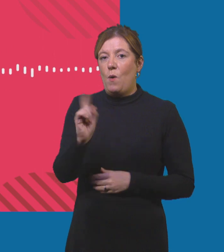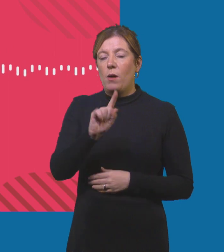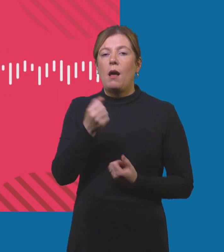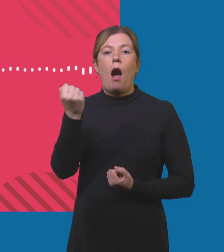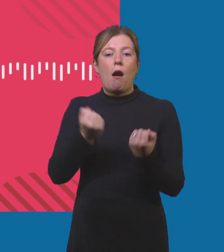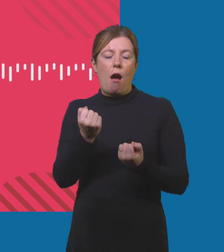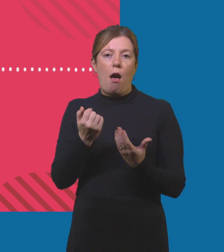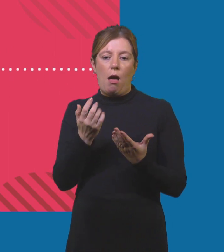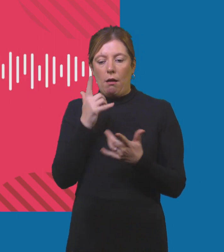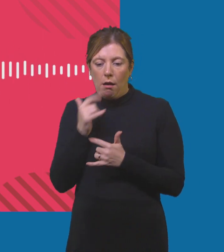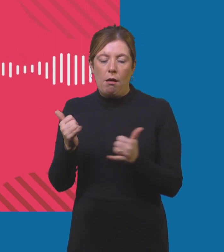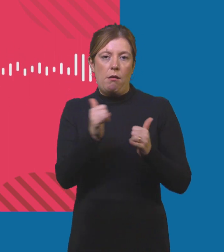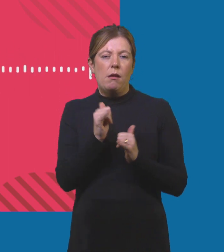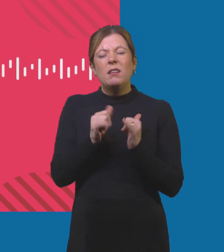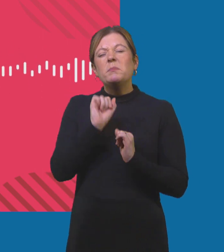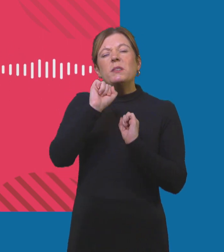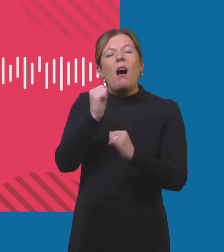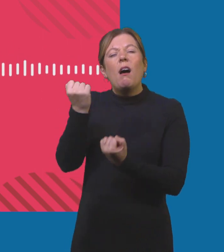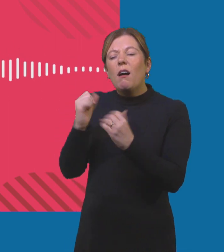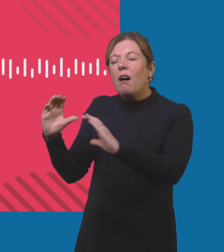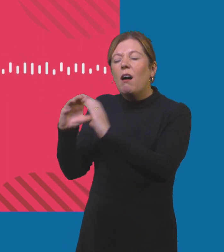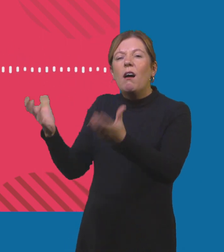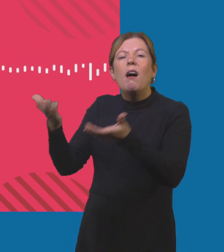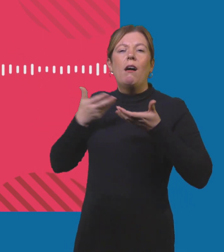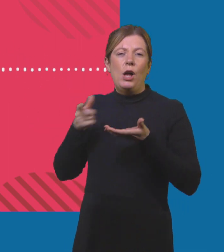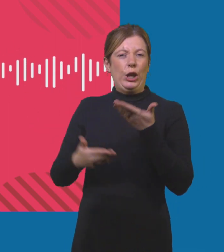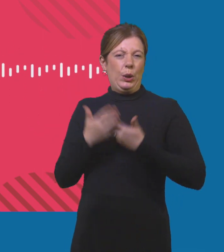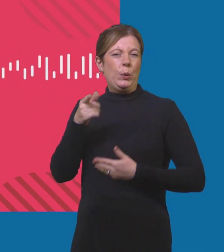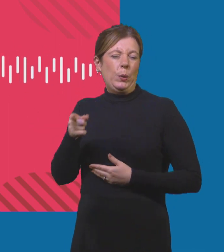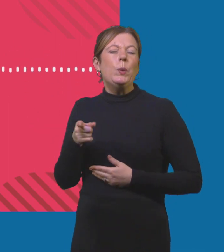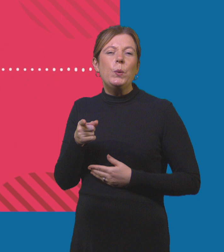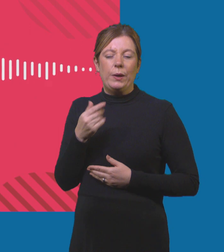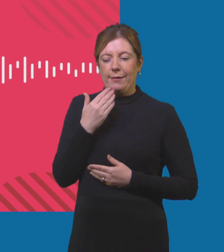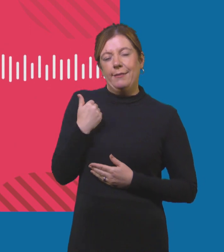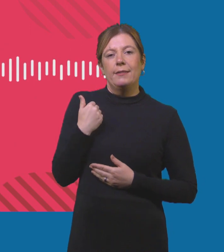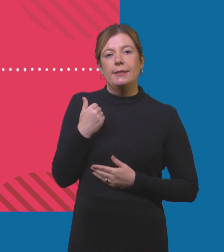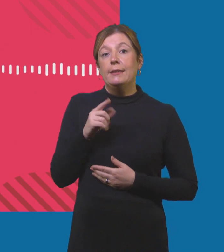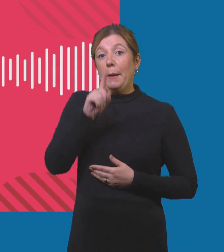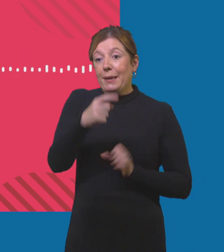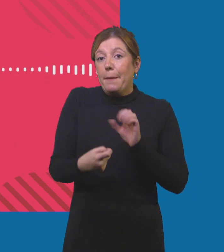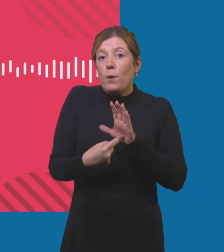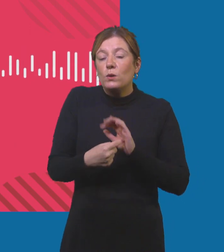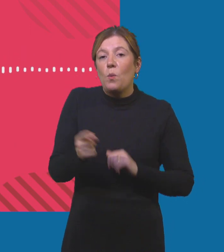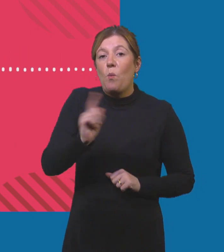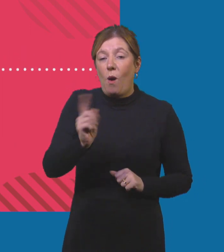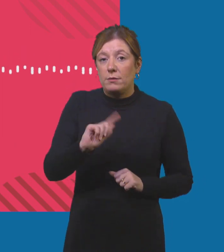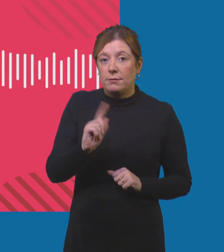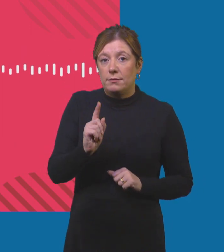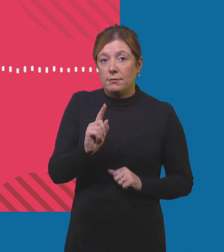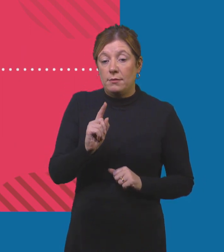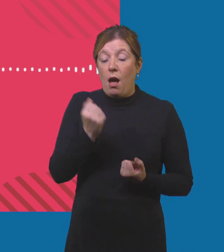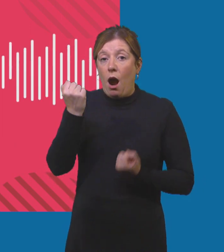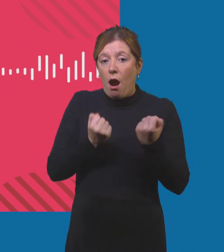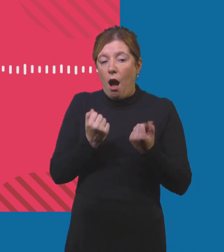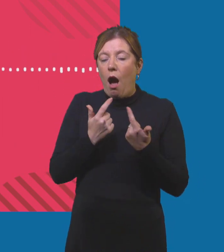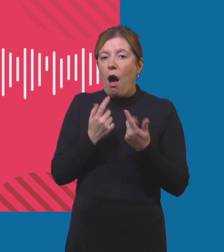roadworthy. That shouldn't be a problem on the Motability scheme because most of the cars will be new. But the thing that I can't stress enough in terms of looking after your